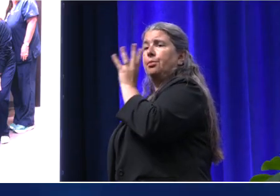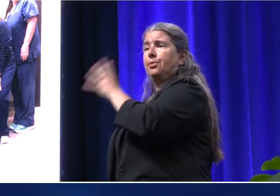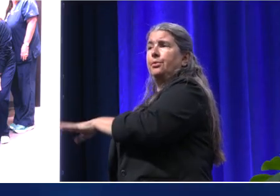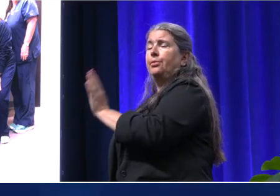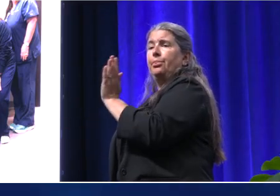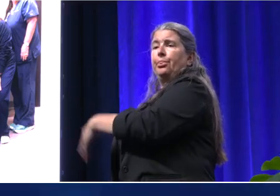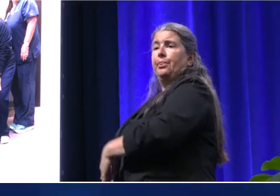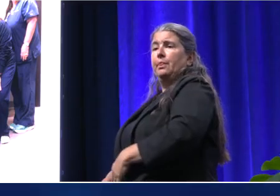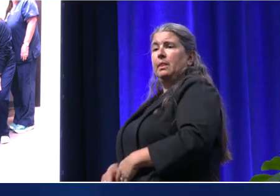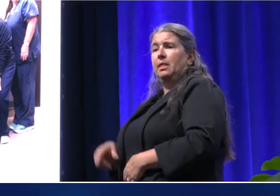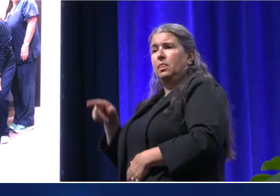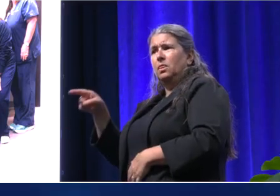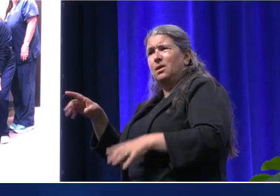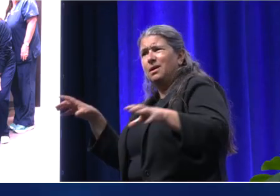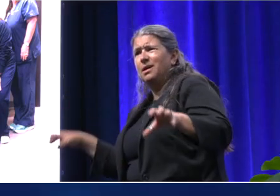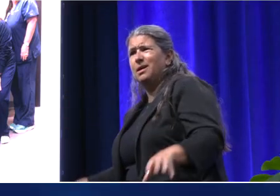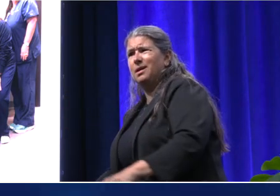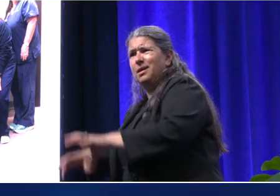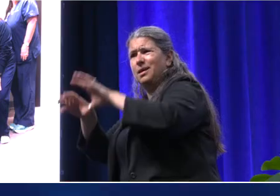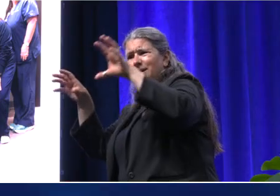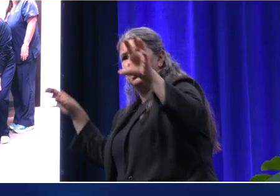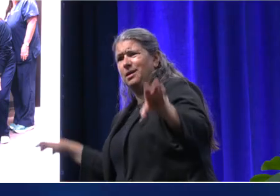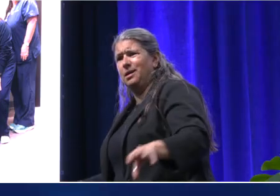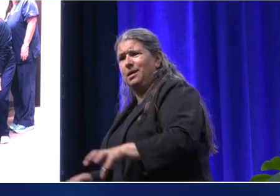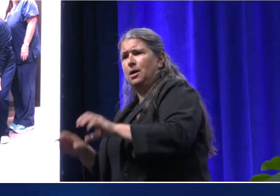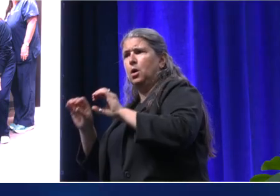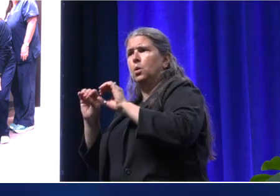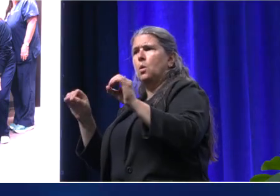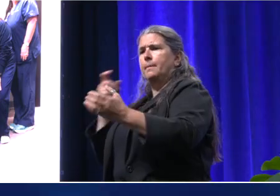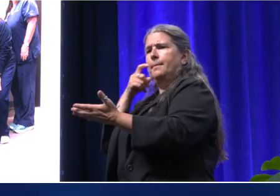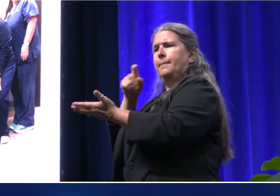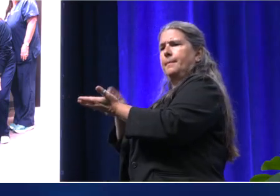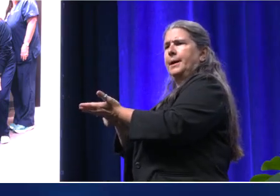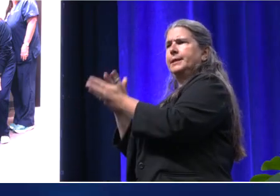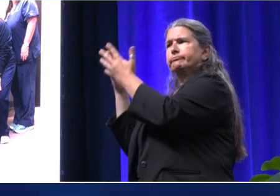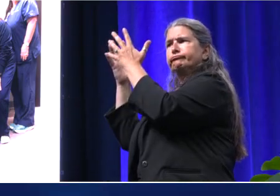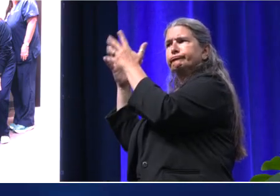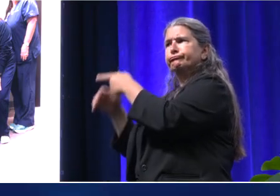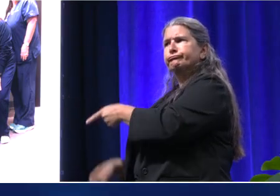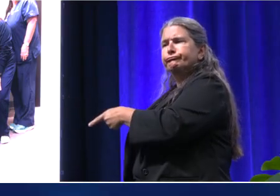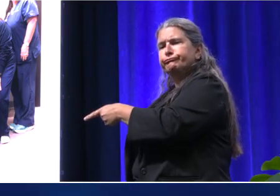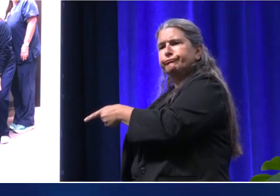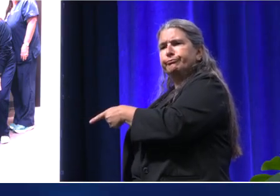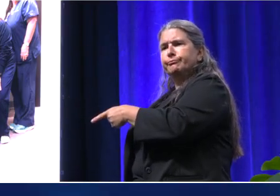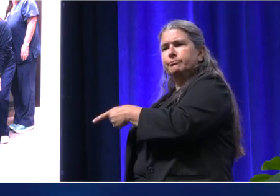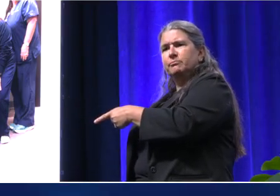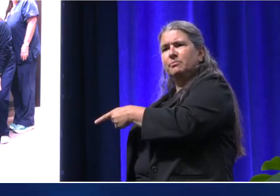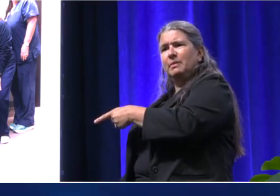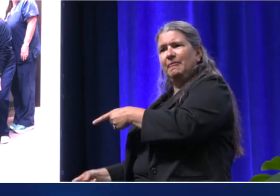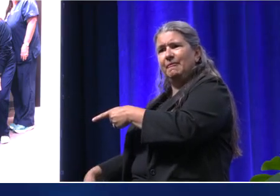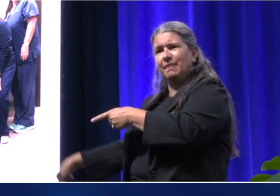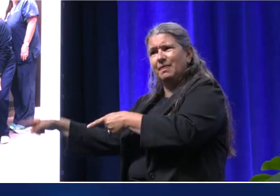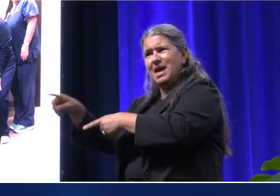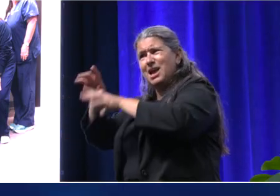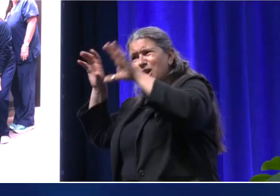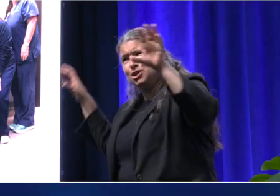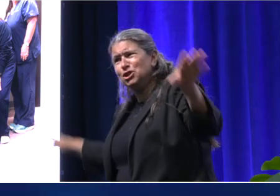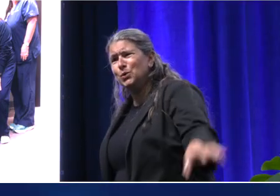given credit for the role that they have played in this societal generational decline in overdose.